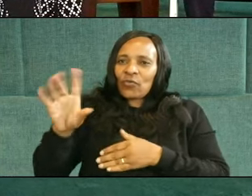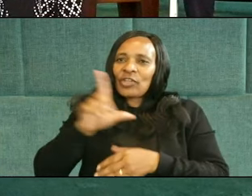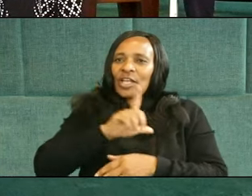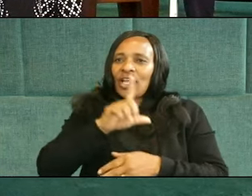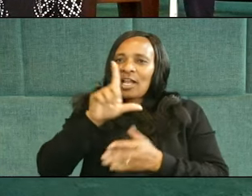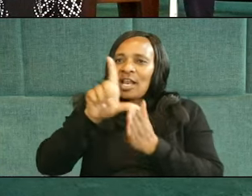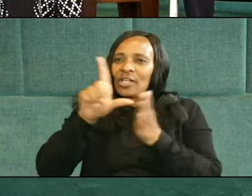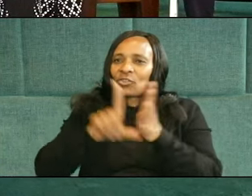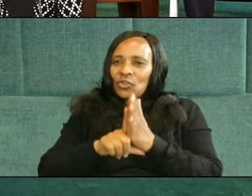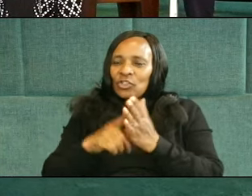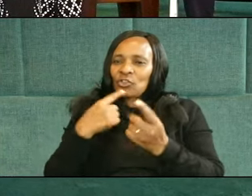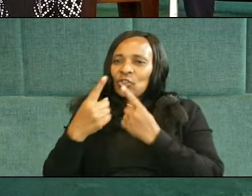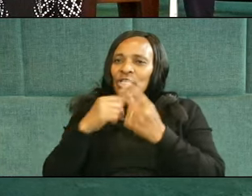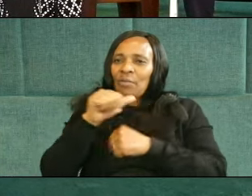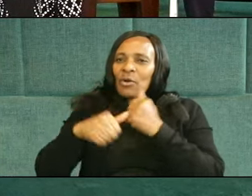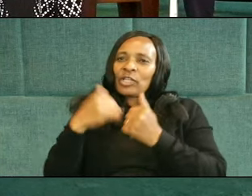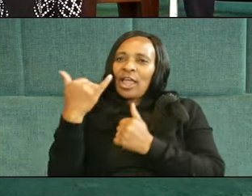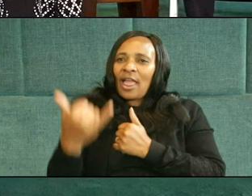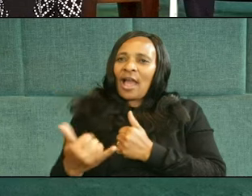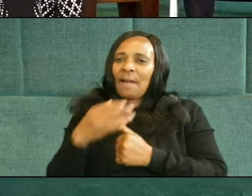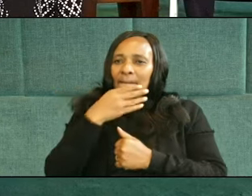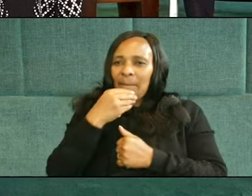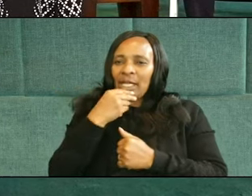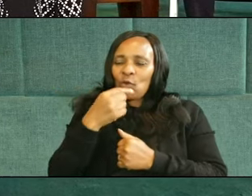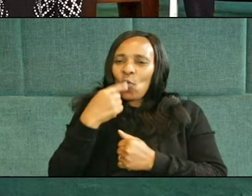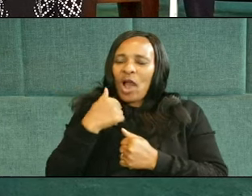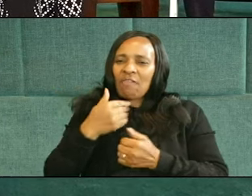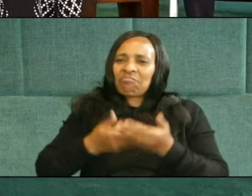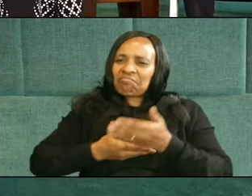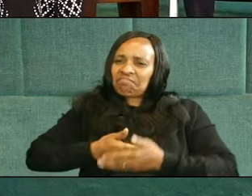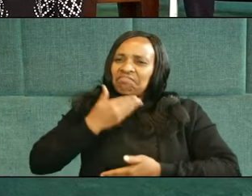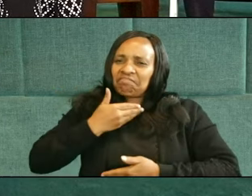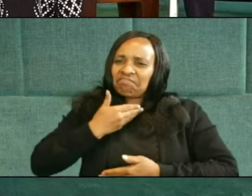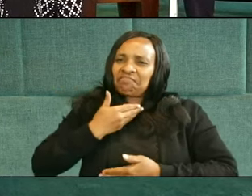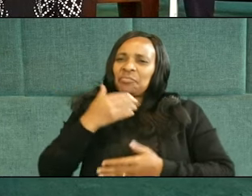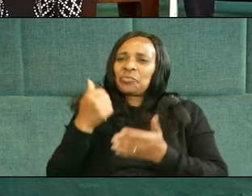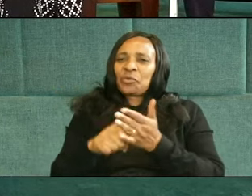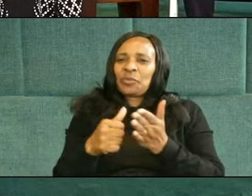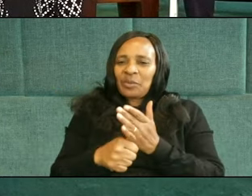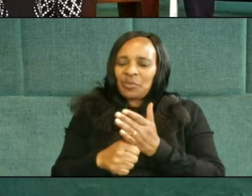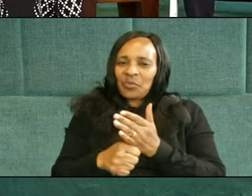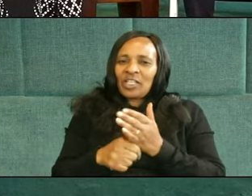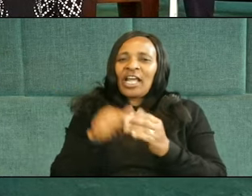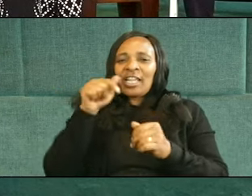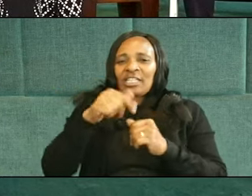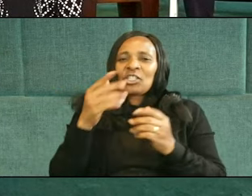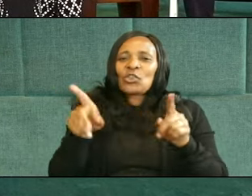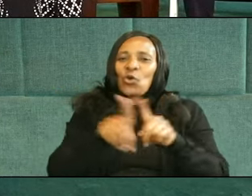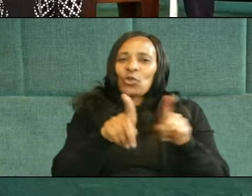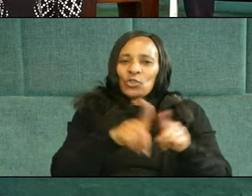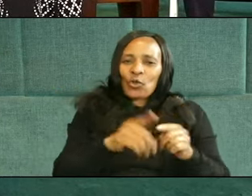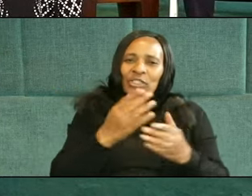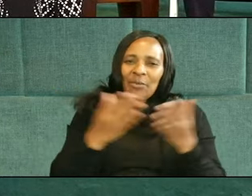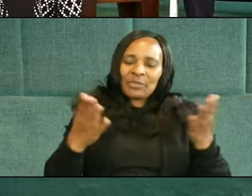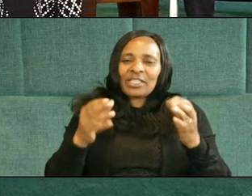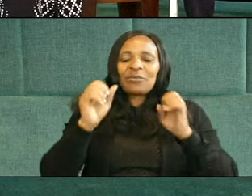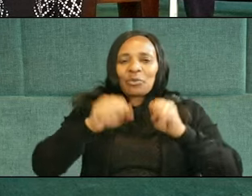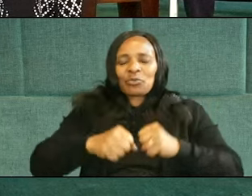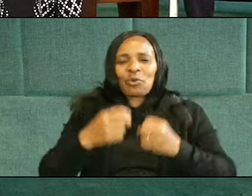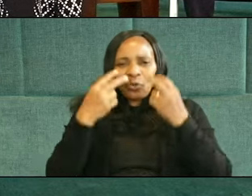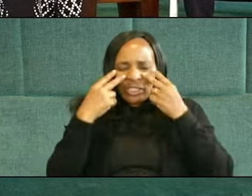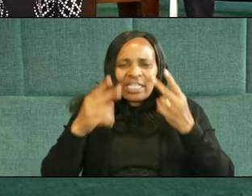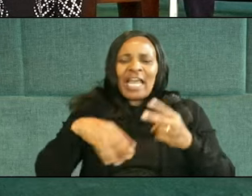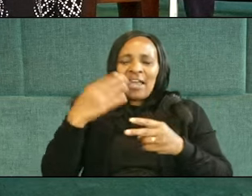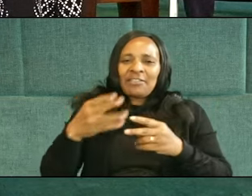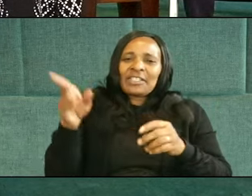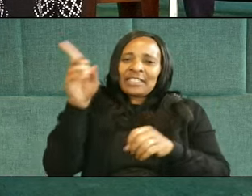it speaks about a young man who had temper issues. Okay. Now, this is also something that we barely see David